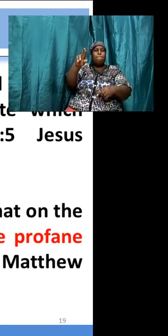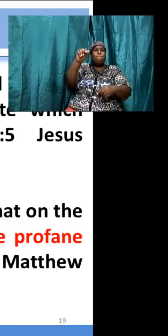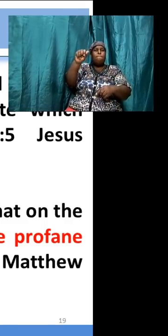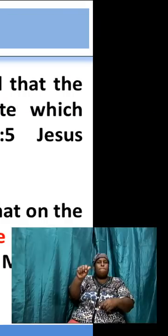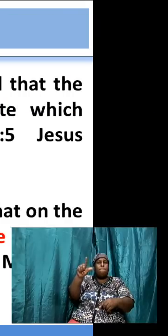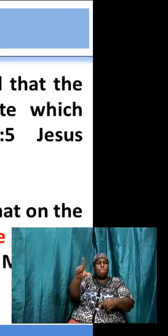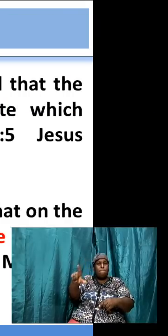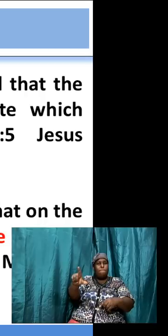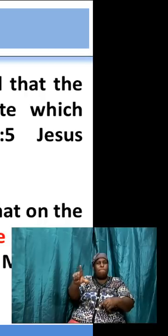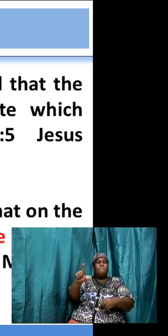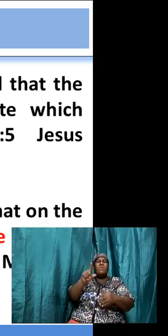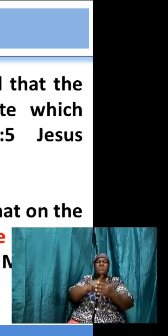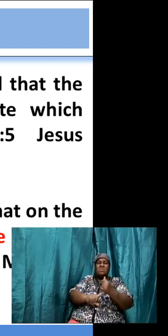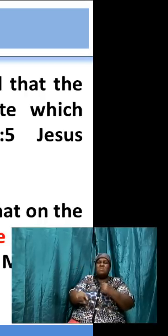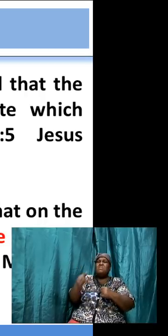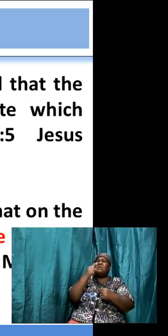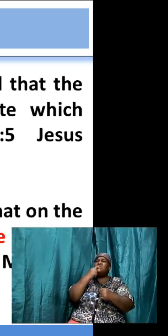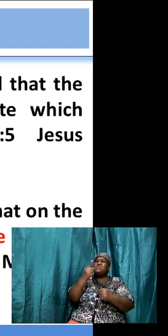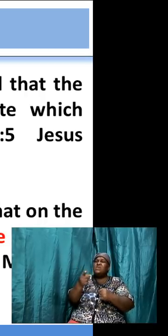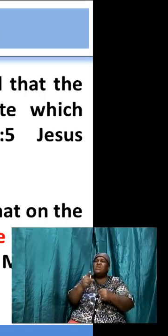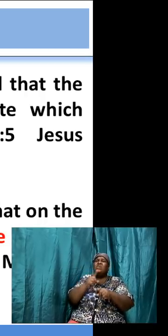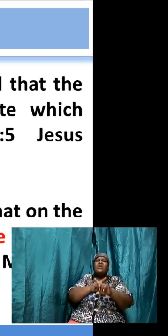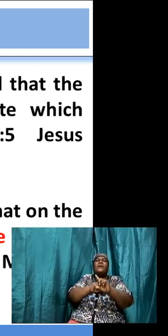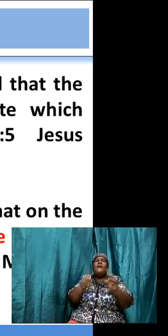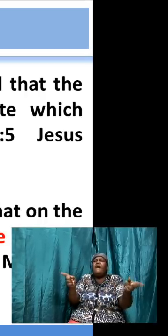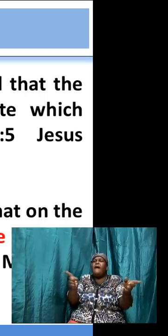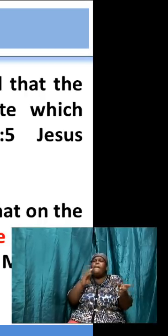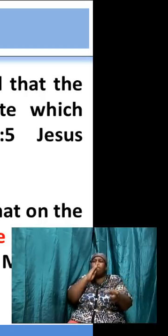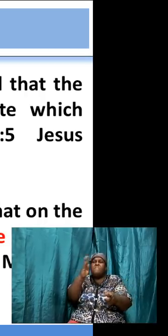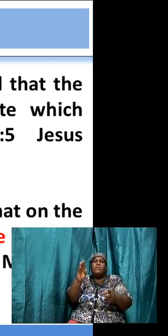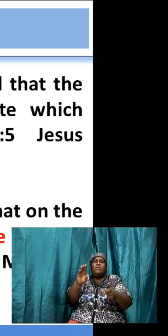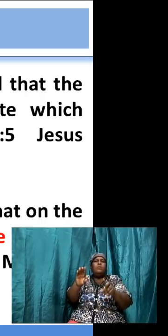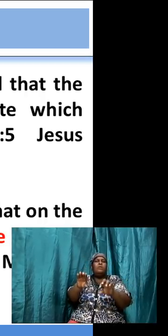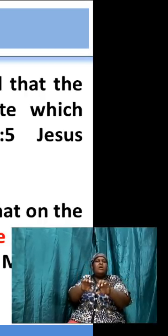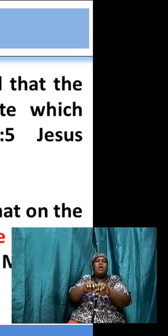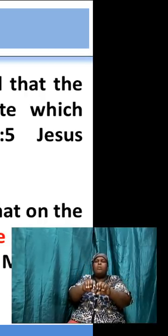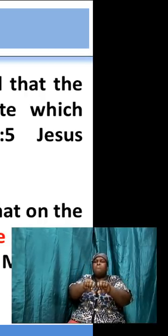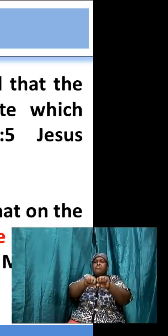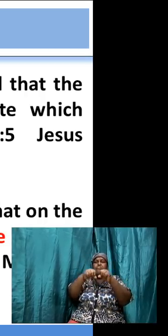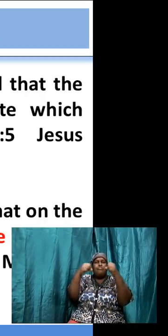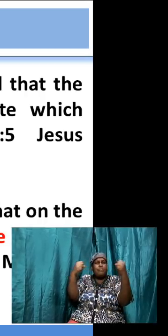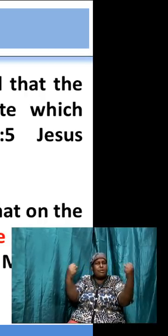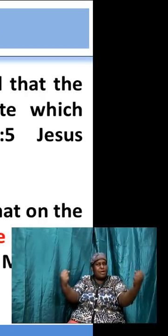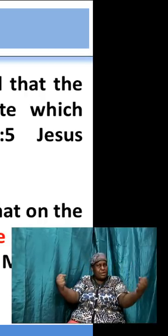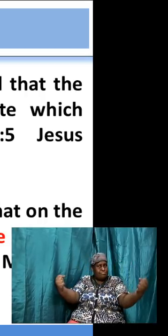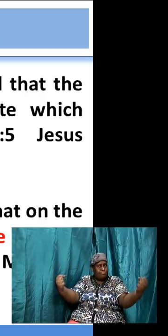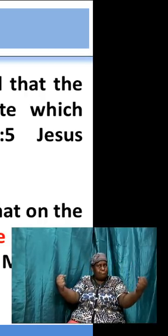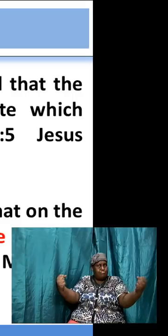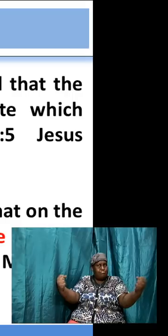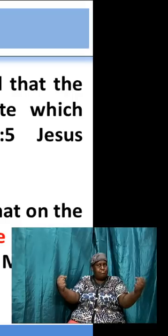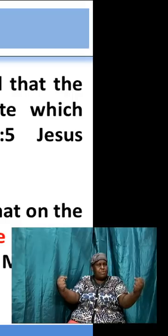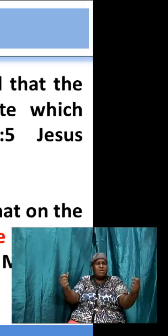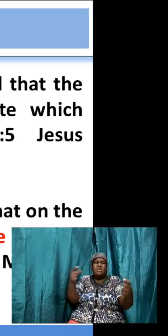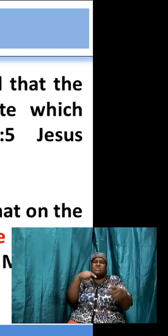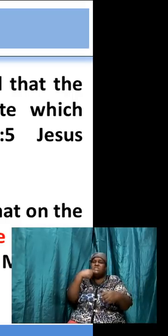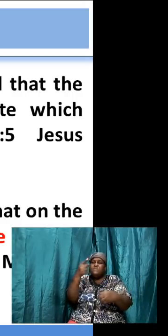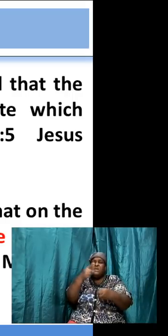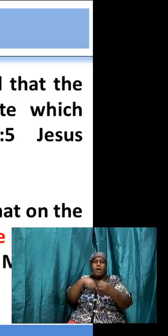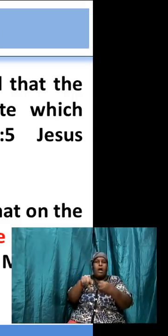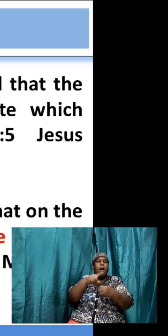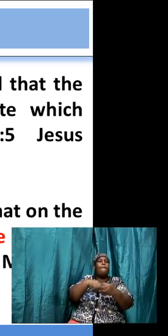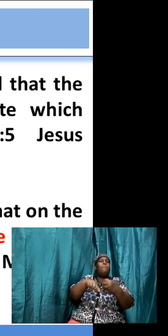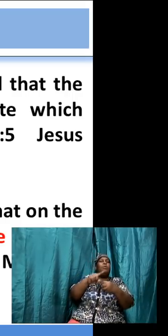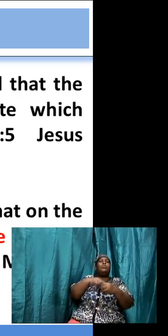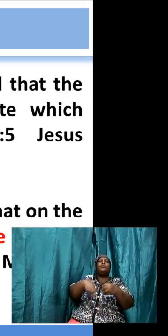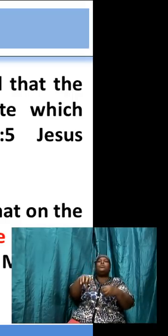what am i saying is that it cannot be broken for example we spoke about the moral laws and we say that the moral